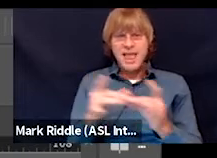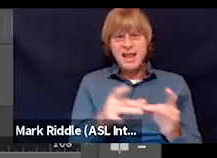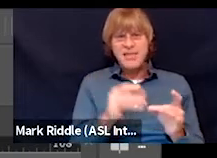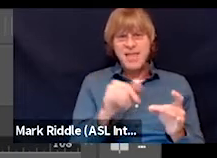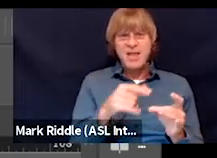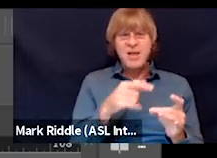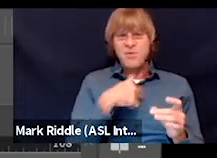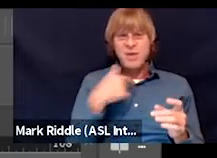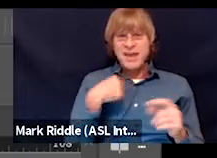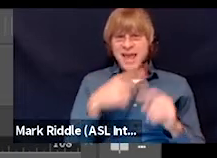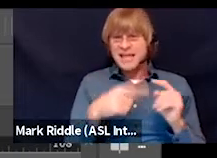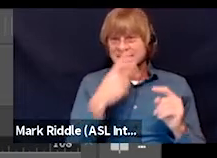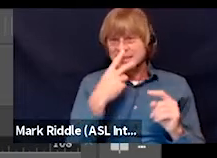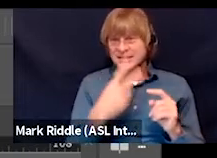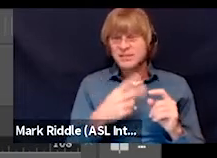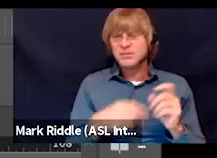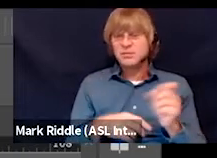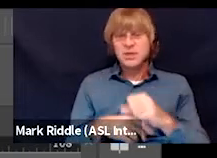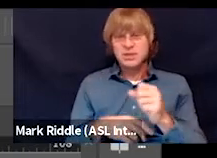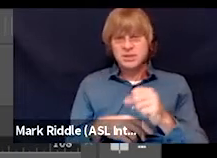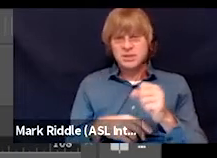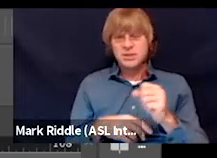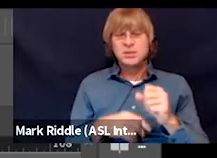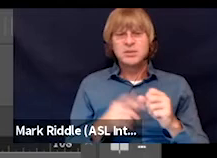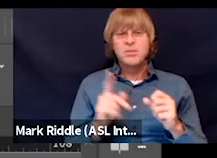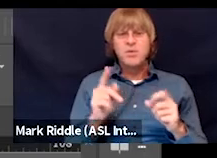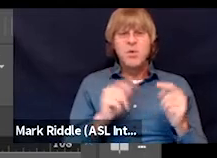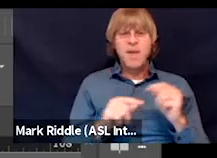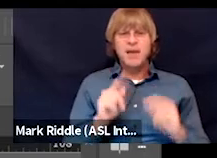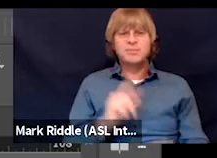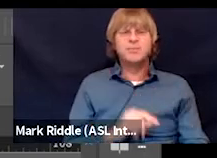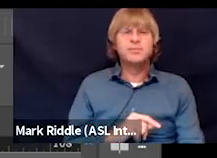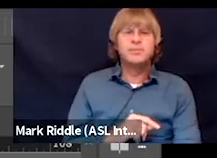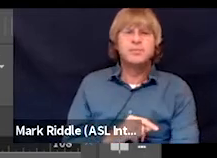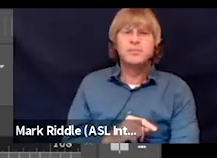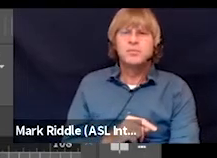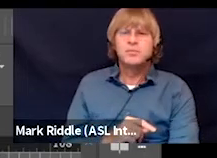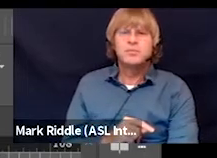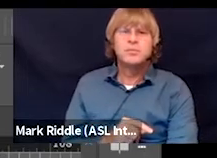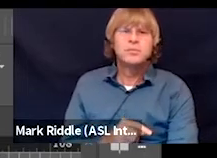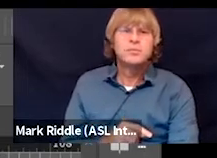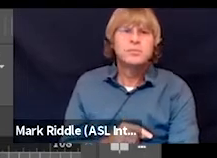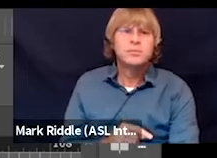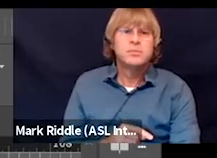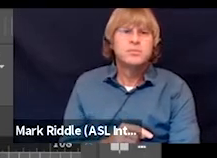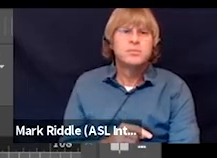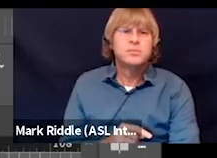that we can't see? Yes, there are. So let me back up and let me see.